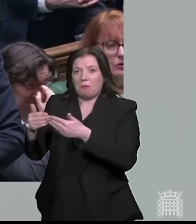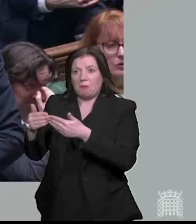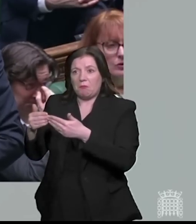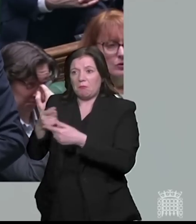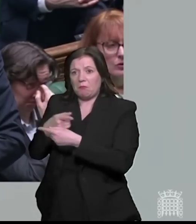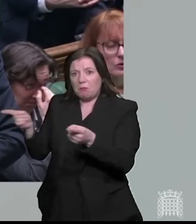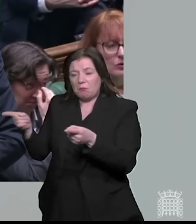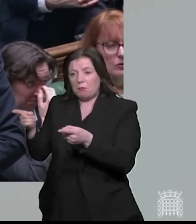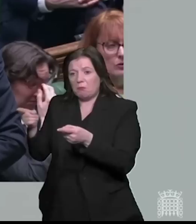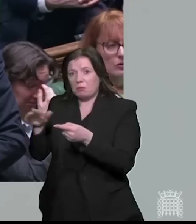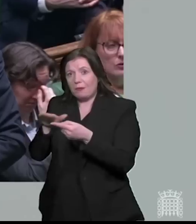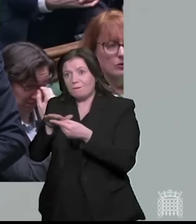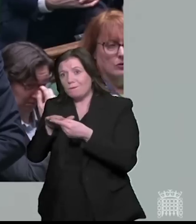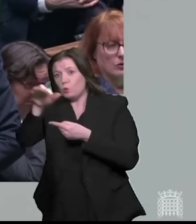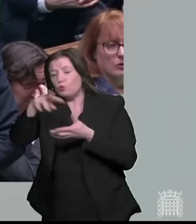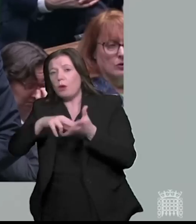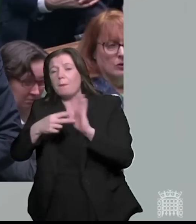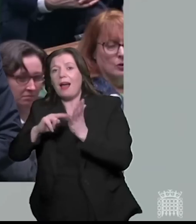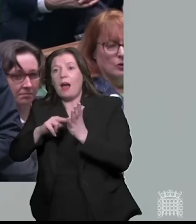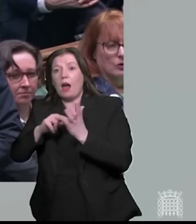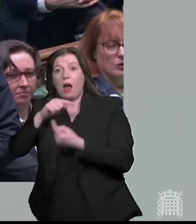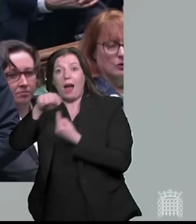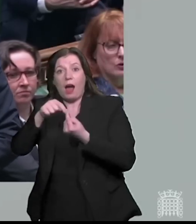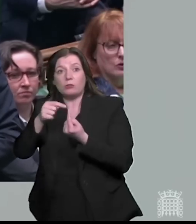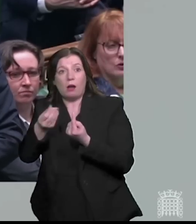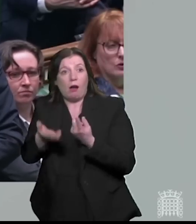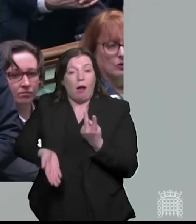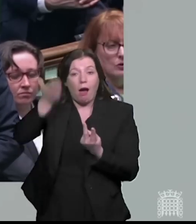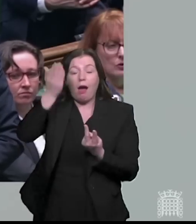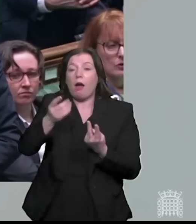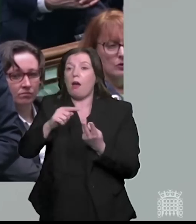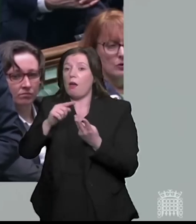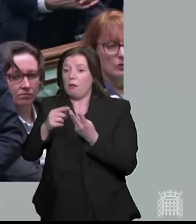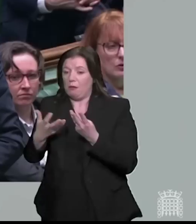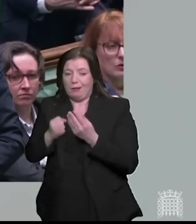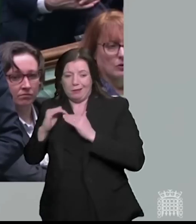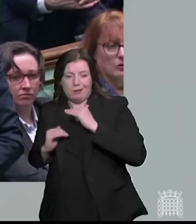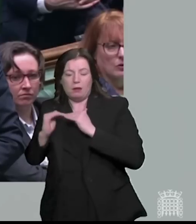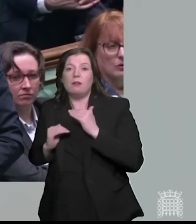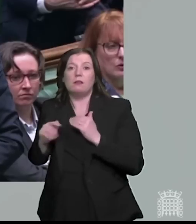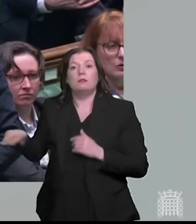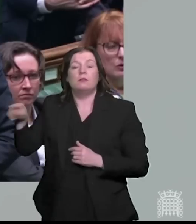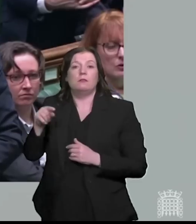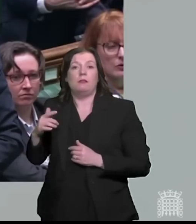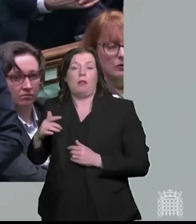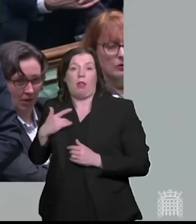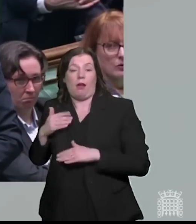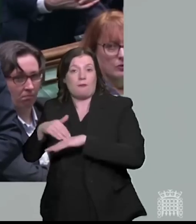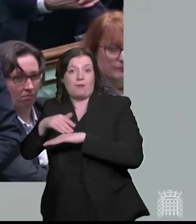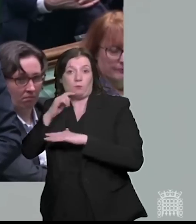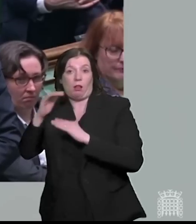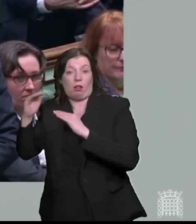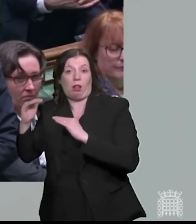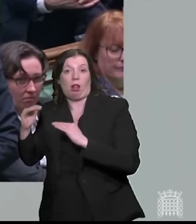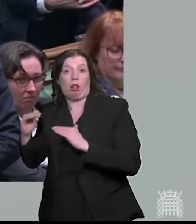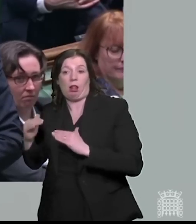not do that into the future, then energy price hikes, inflation, weak pay rises will continue to erode people's standard of living.